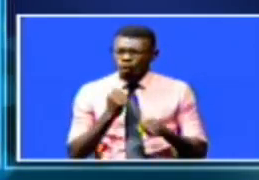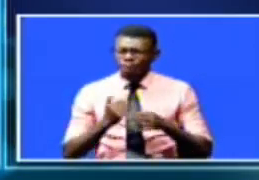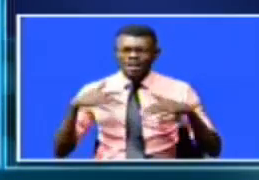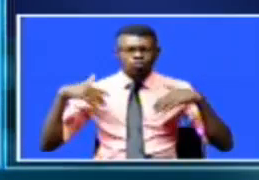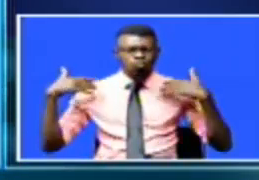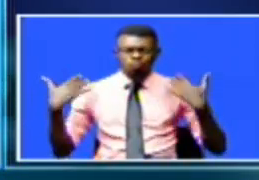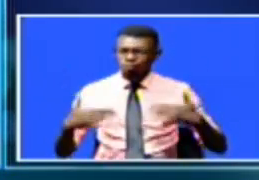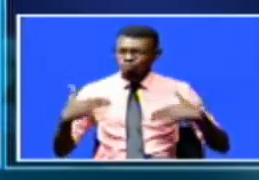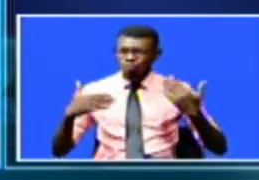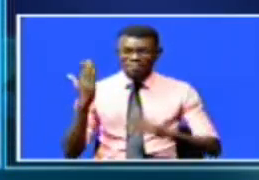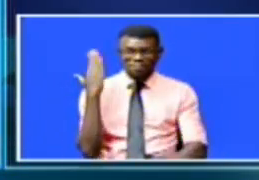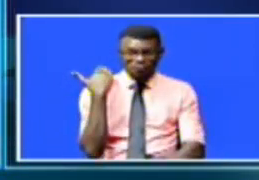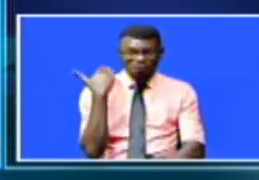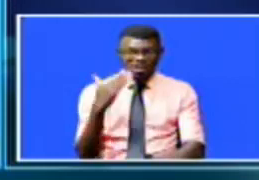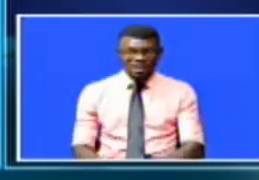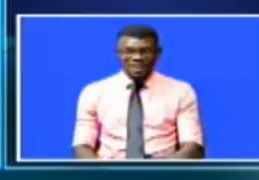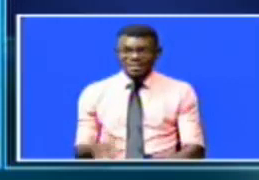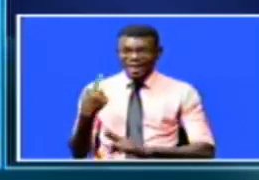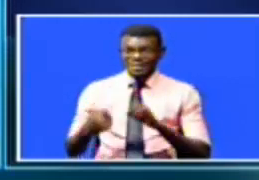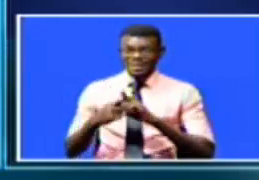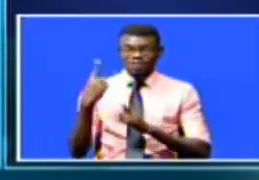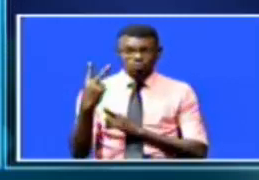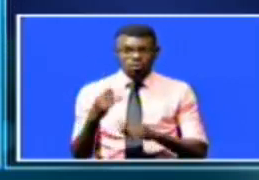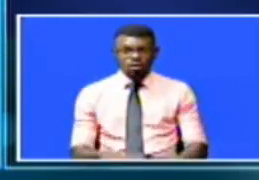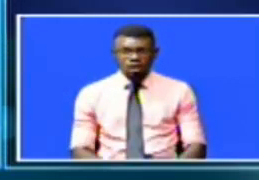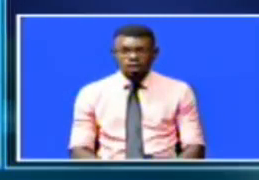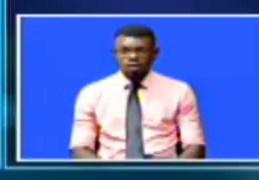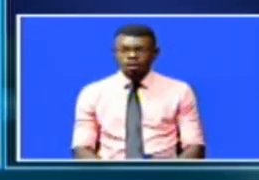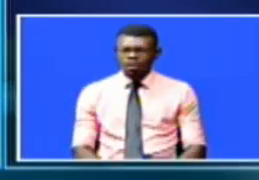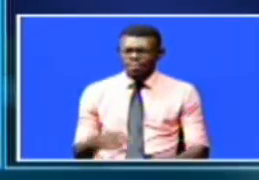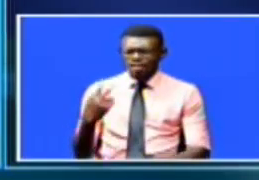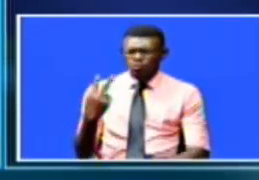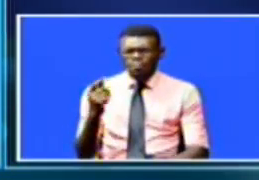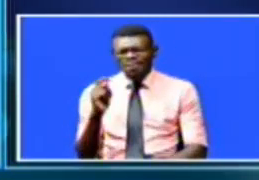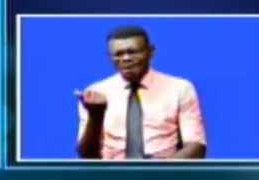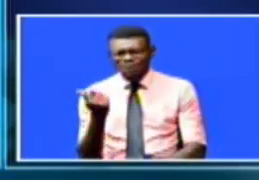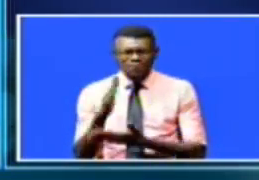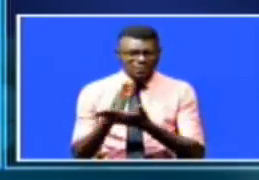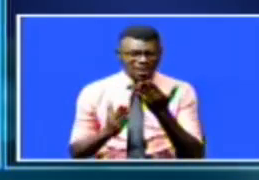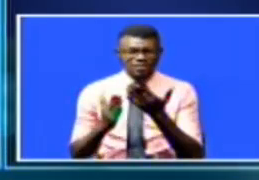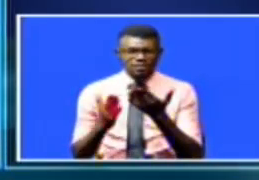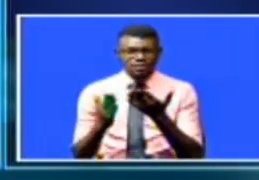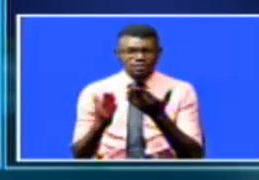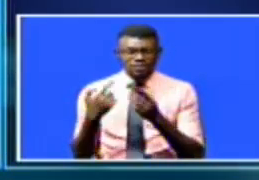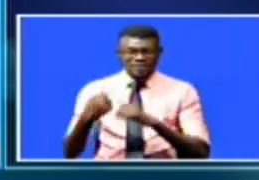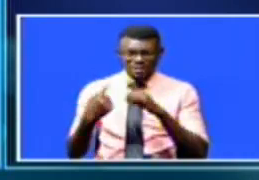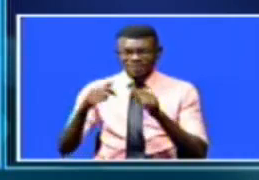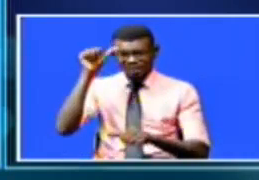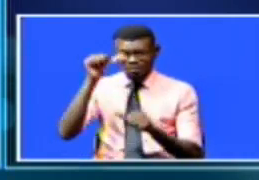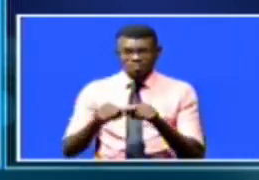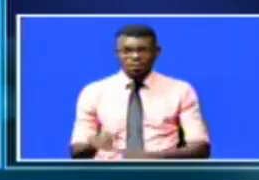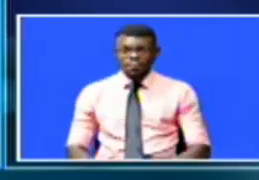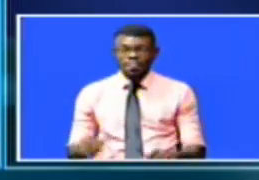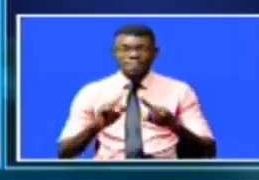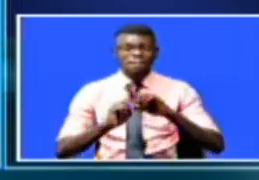job for about 2 years, or maybe let's say 2.5 years. Now, when it came to